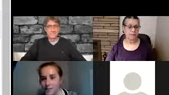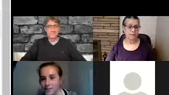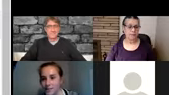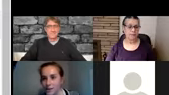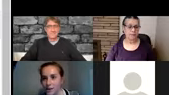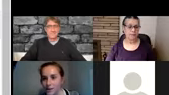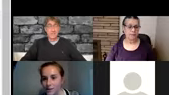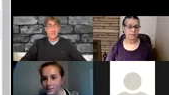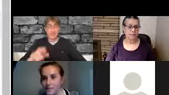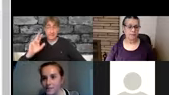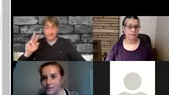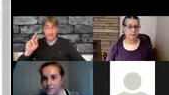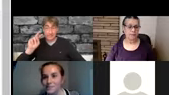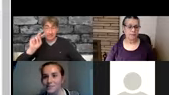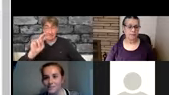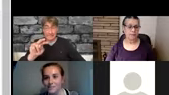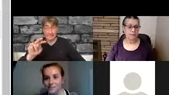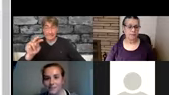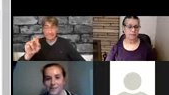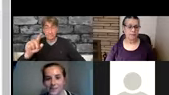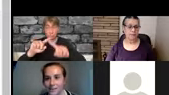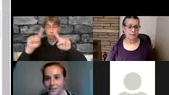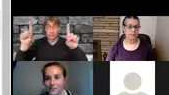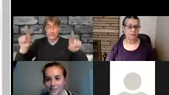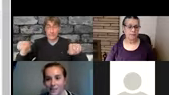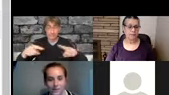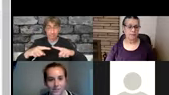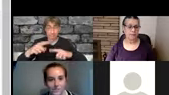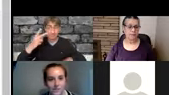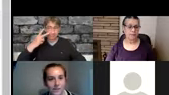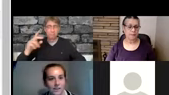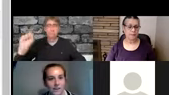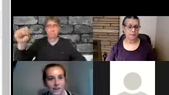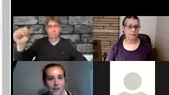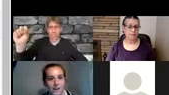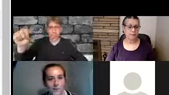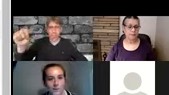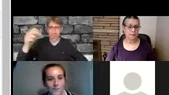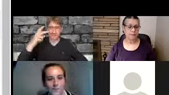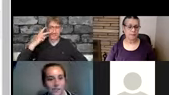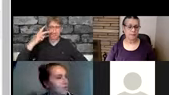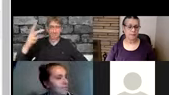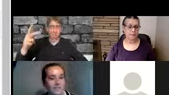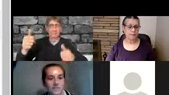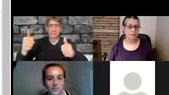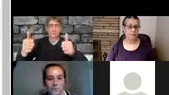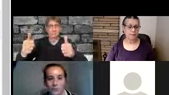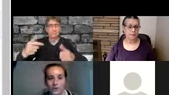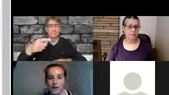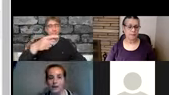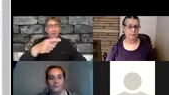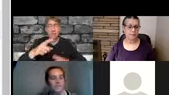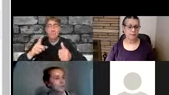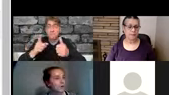Can you all see this okay? You see this? You can see it. Okay, awesome. So this is the first